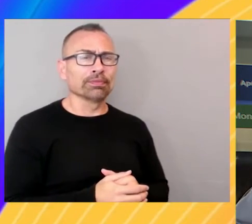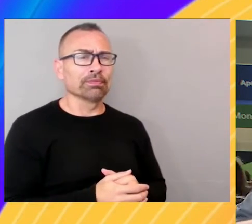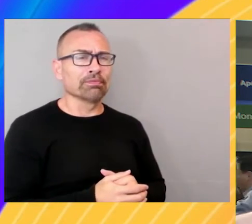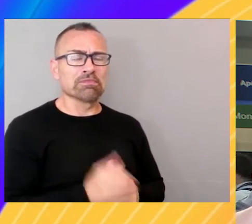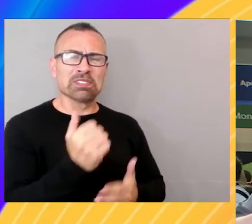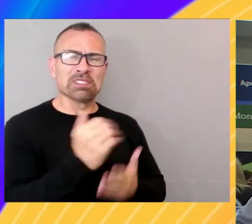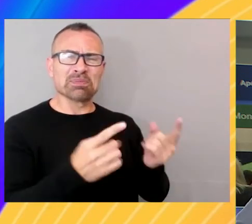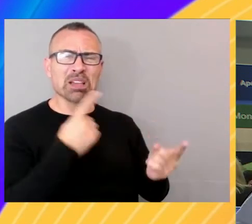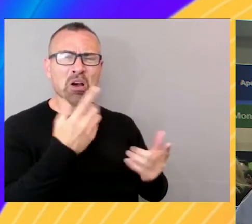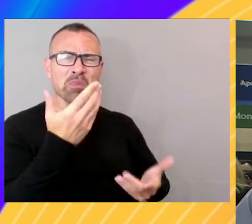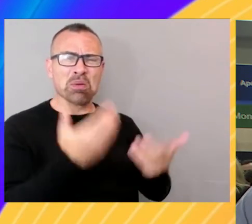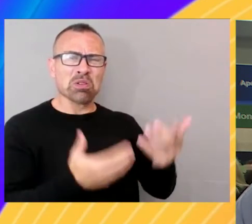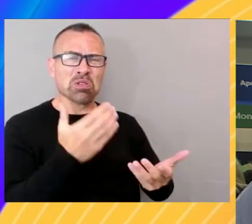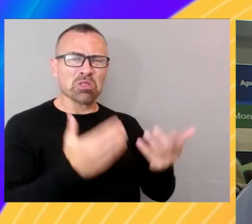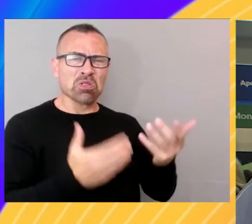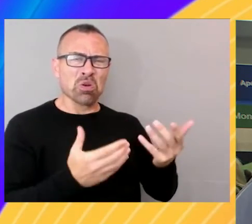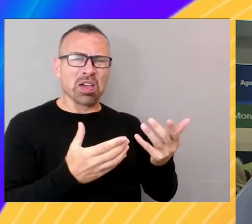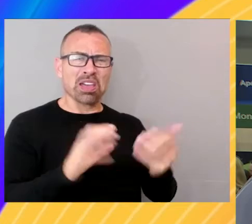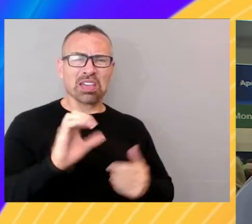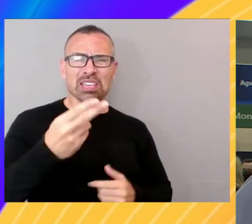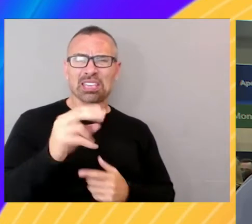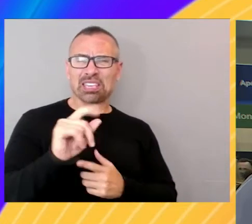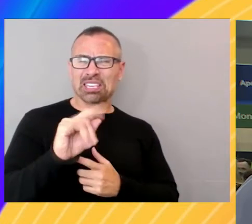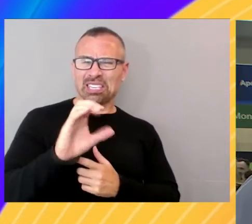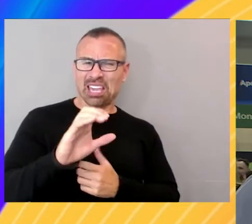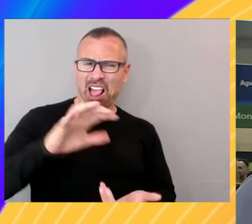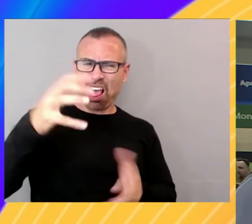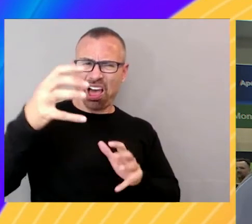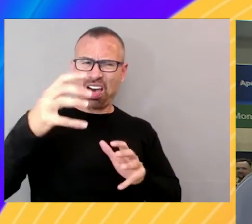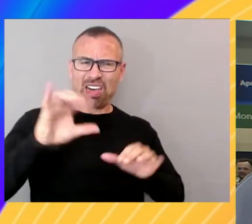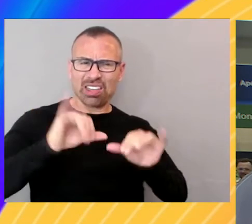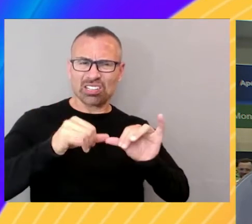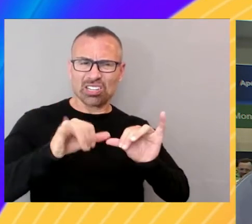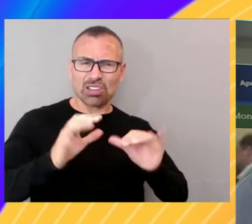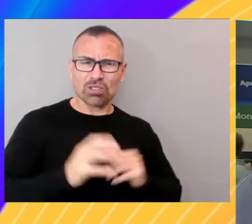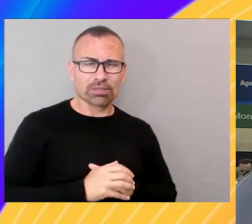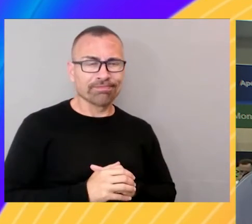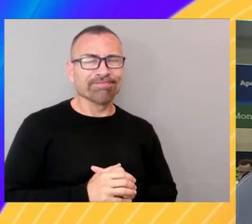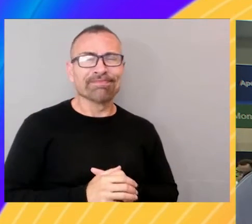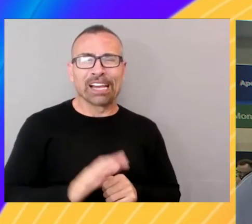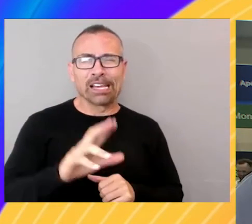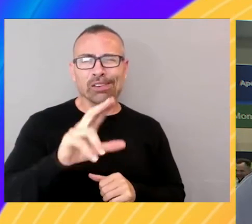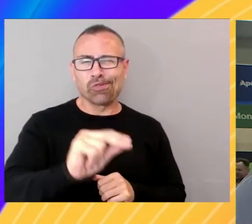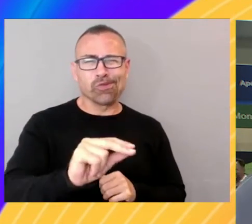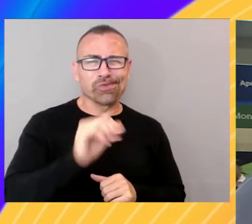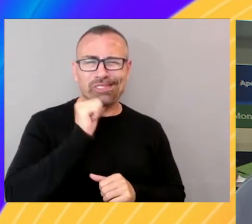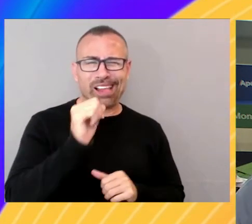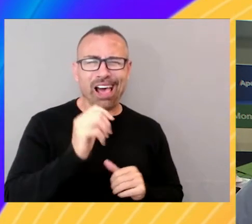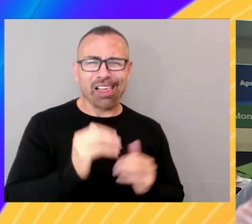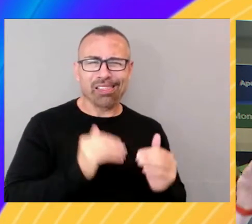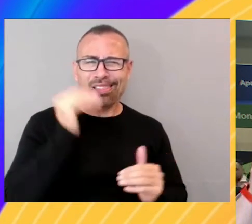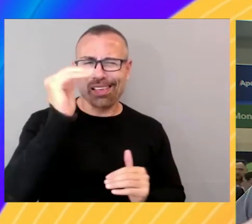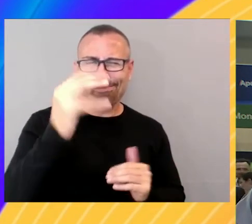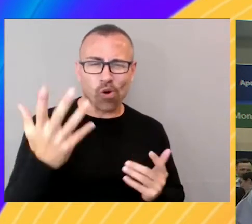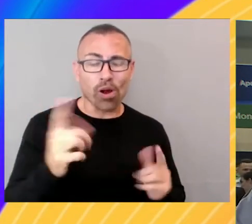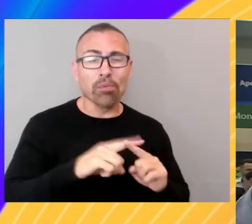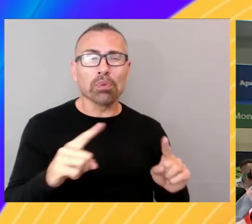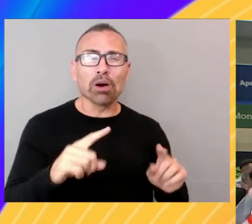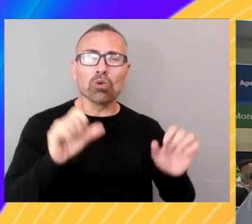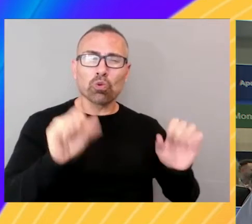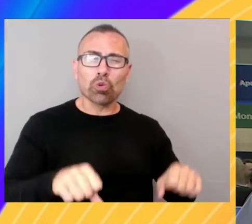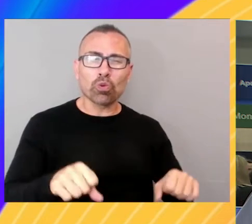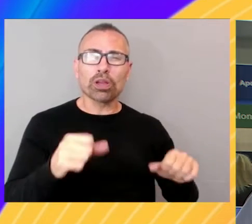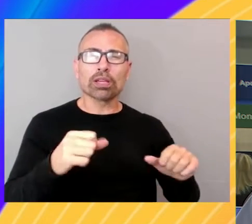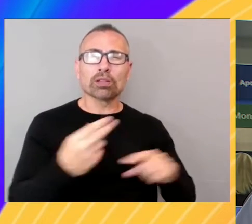well, we're not going to go that far. But there are ways to gamify failures without actually going